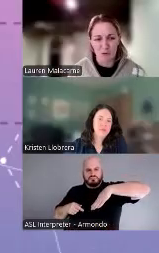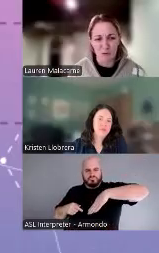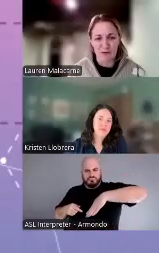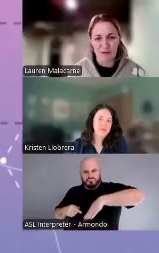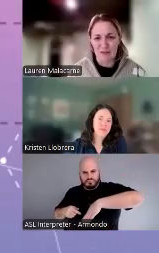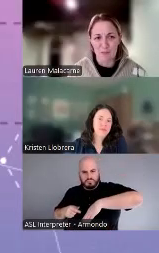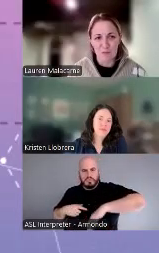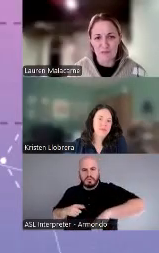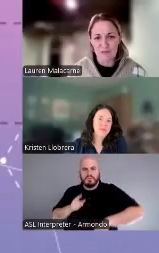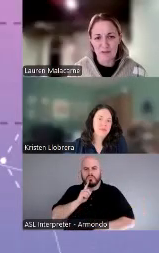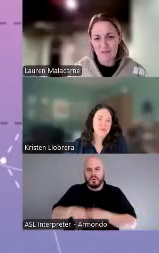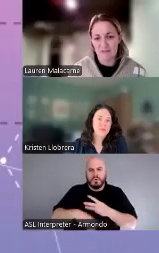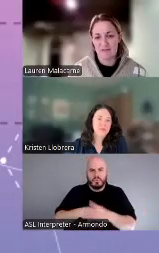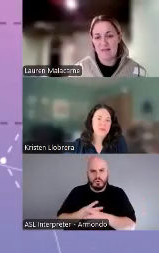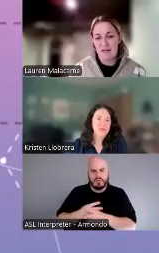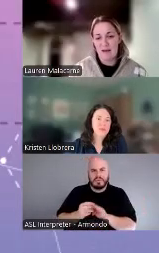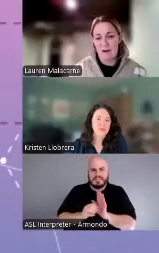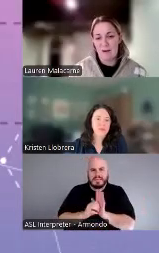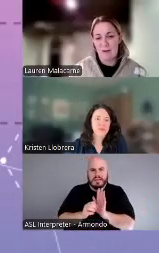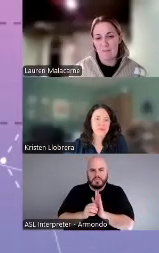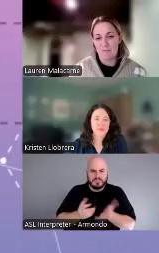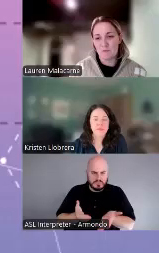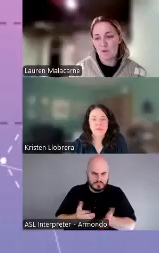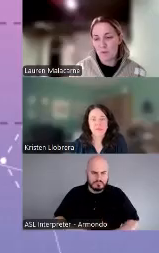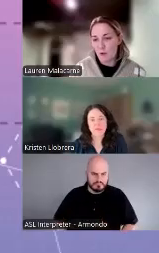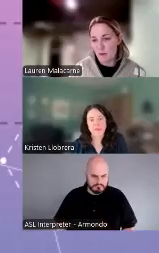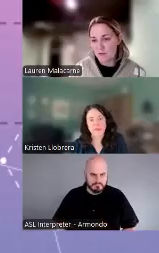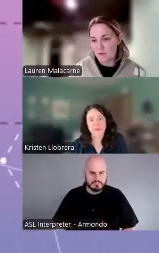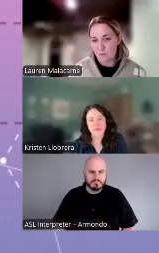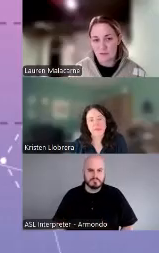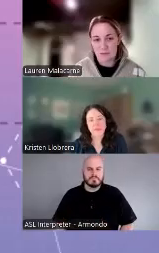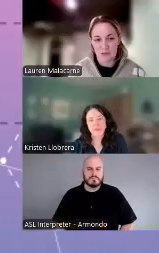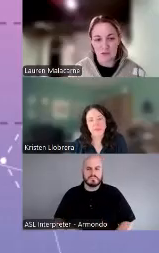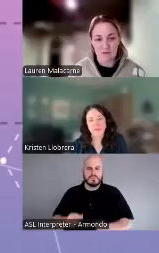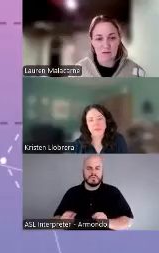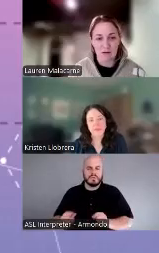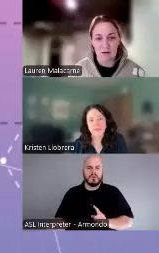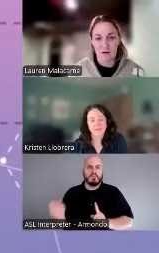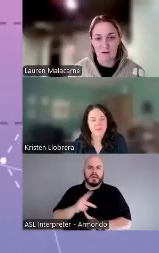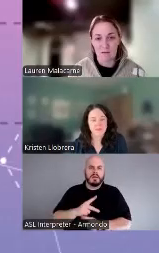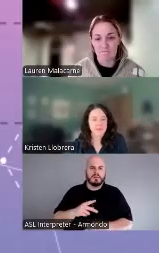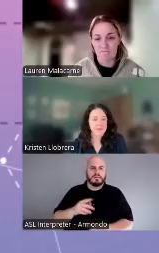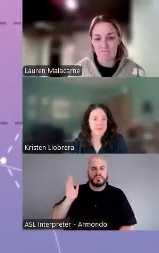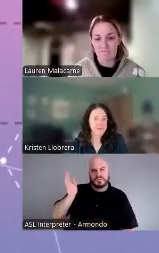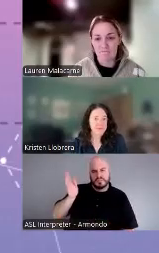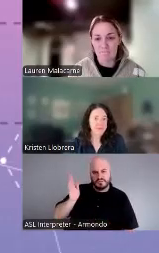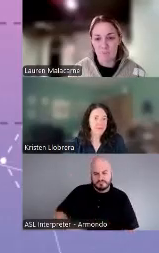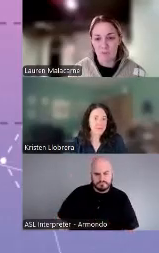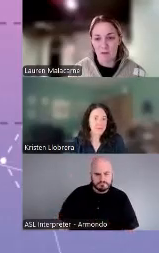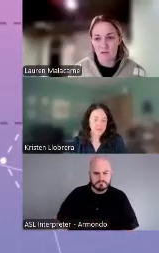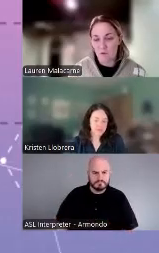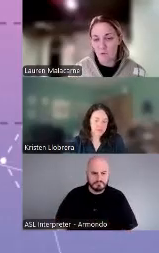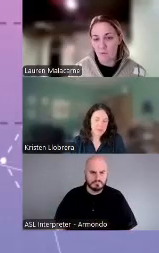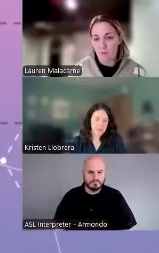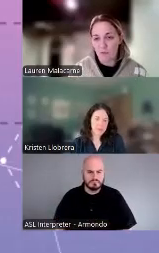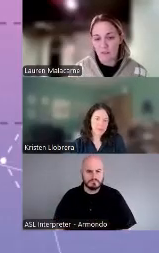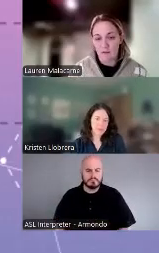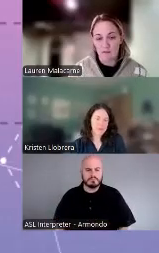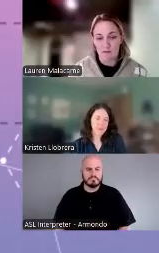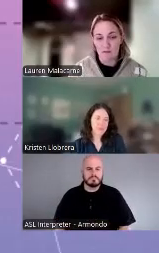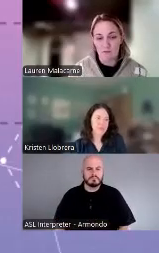real world examples of things. So we can pop back to the presentation. And